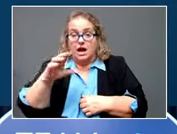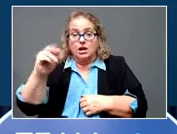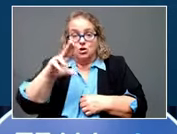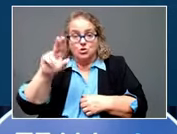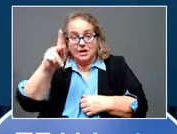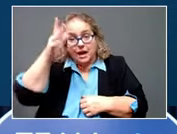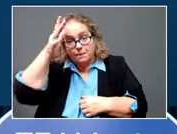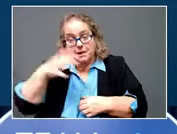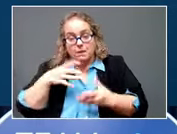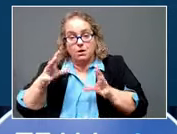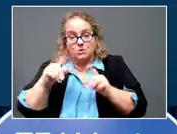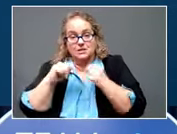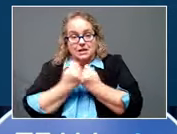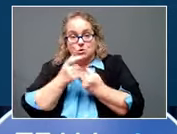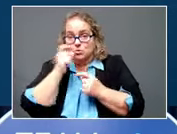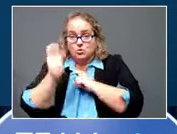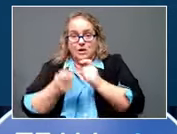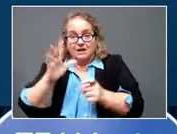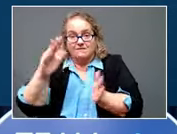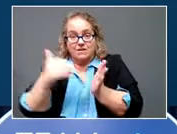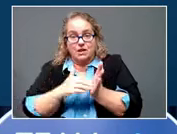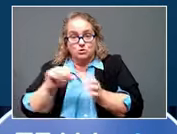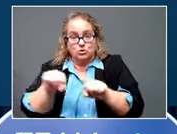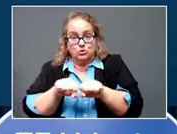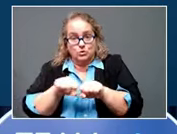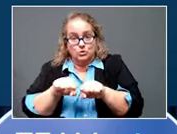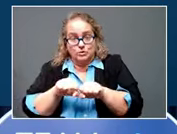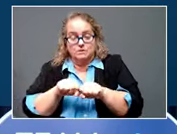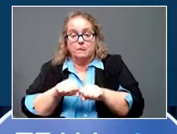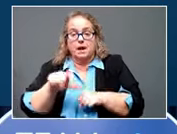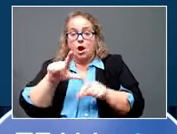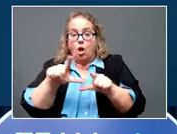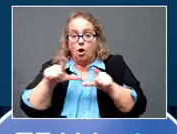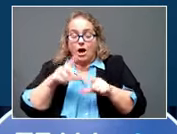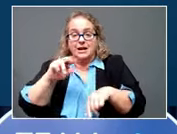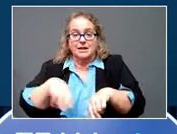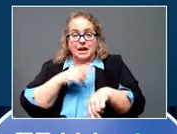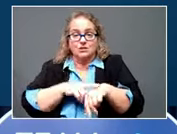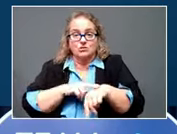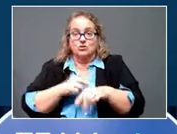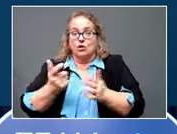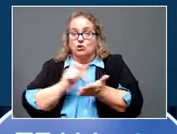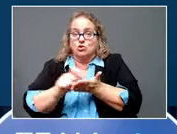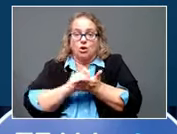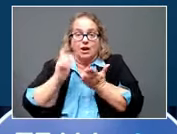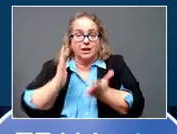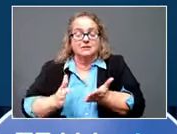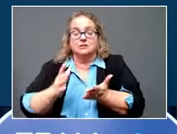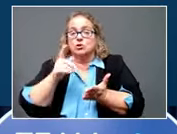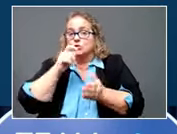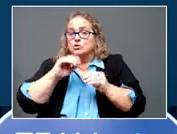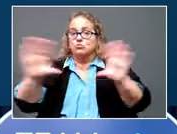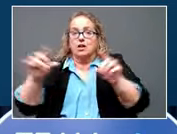donated 5,000 shoes with Samaritan's Feet, local and national journalists and outlets that helped spread the word about the drive, the